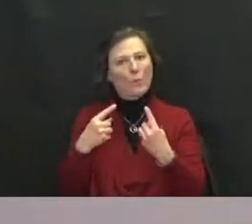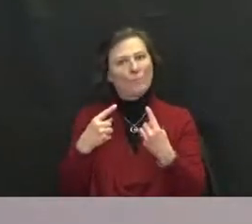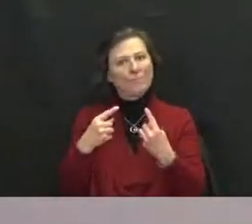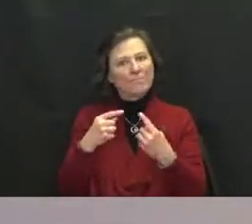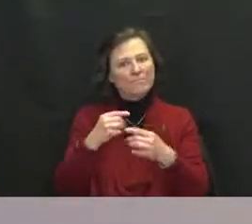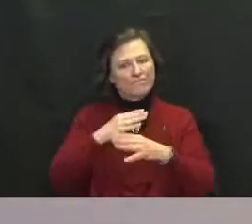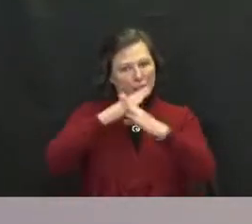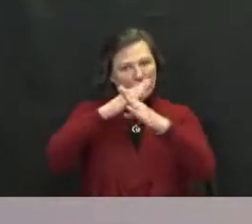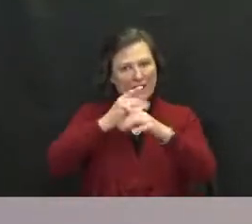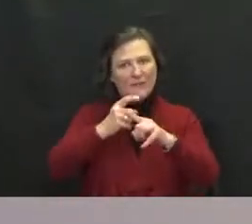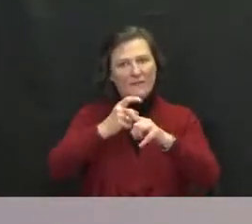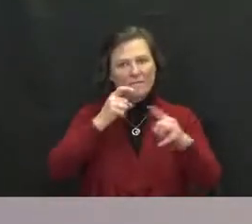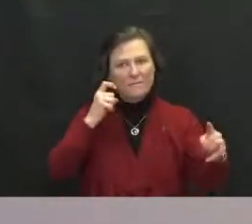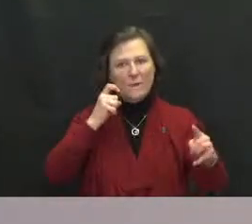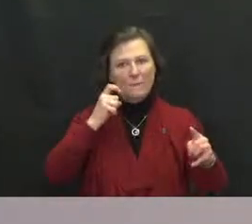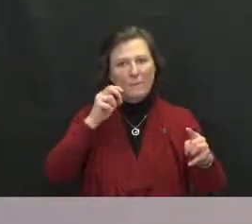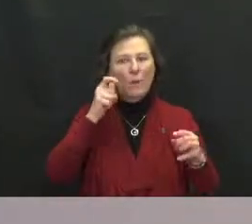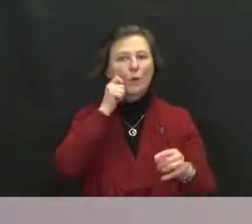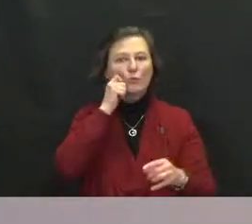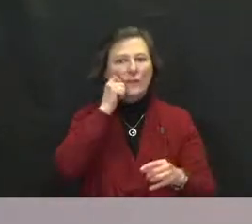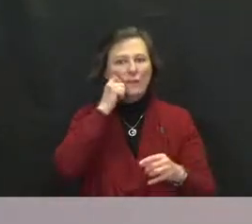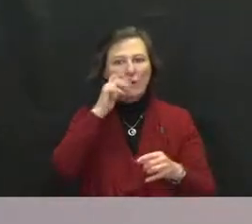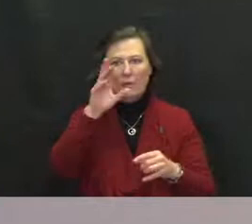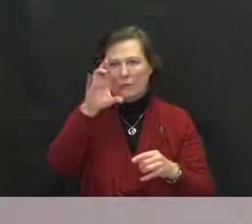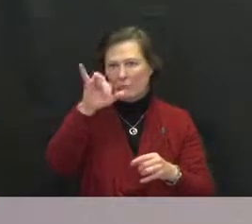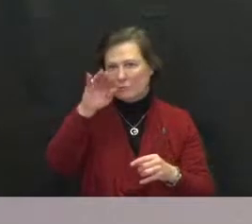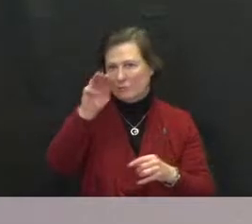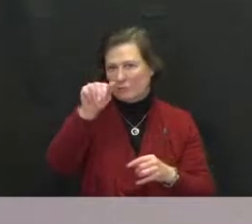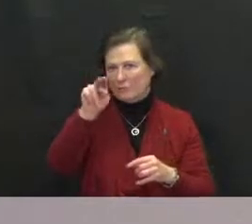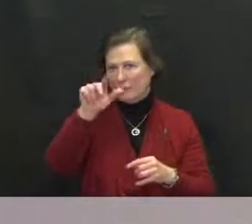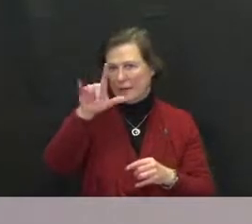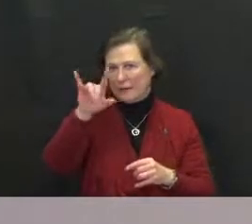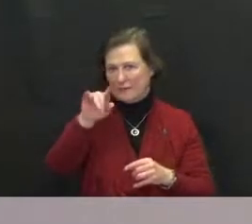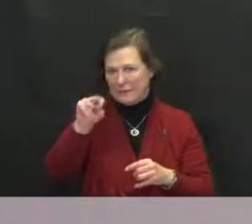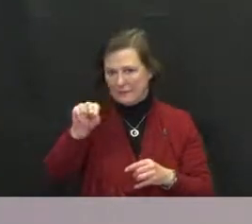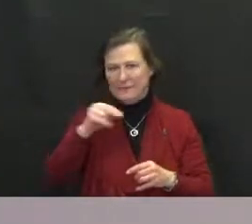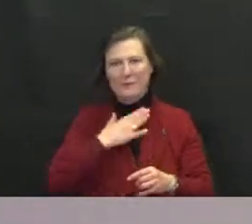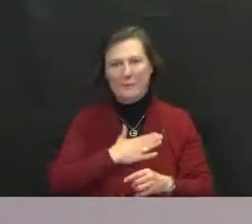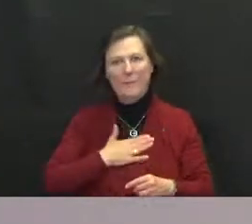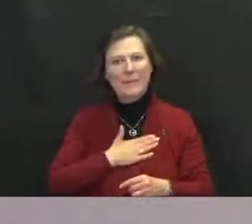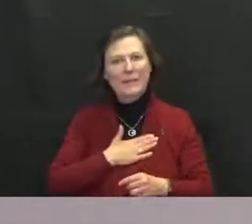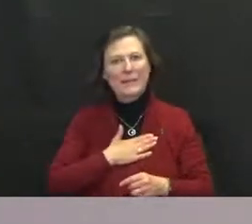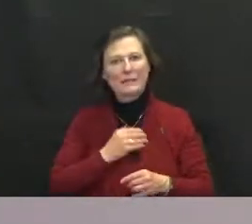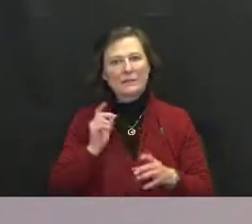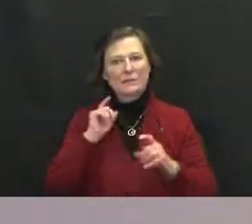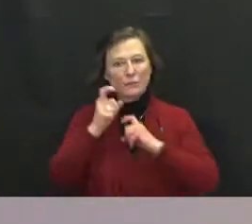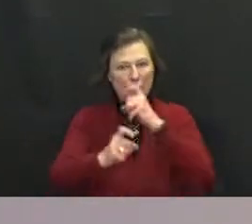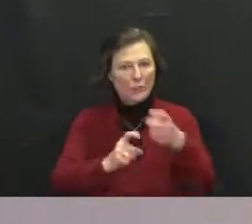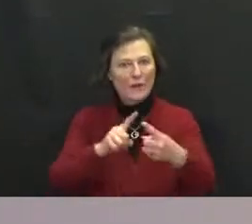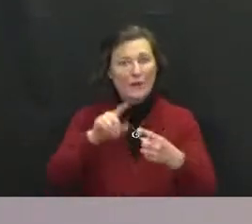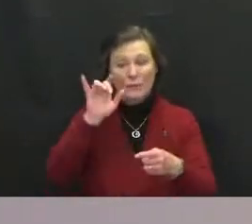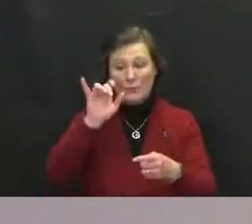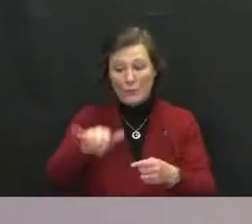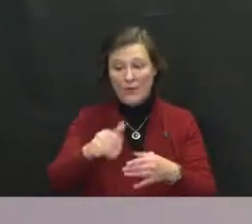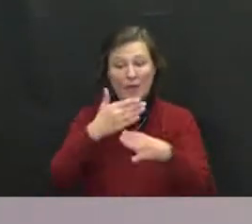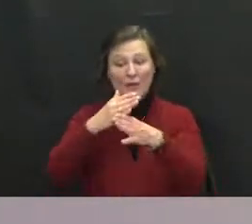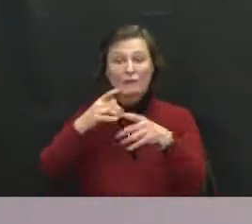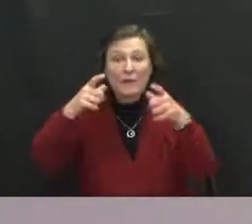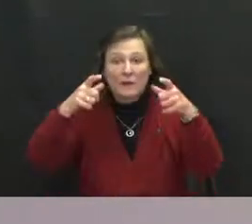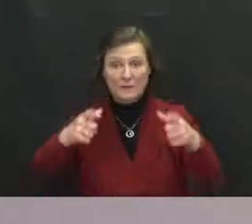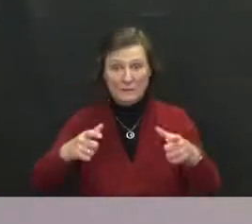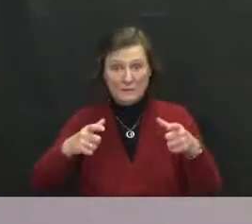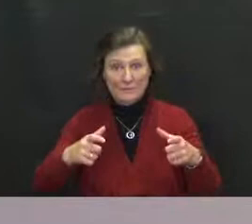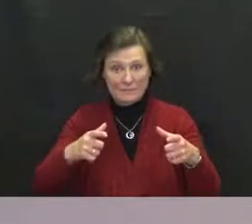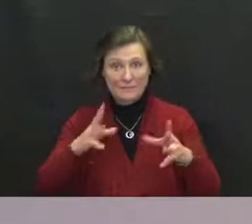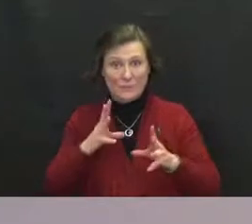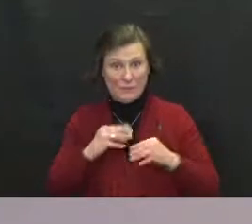criminalization, including immigration raids. Please donate to this Share the Plate recipient for the month of March,